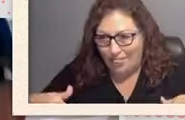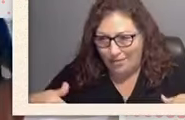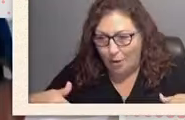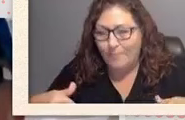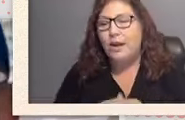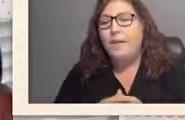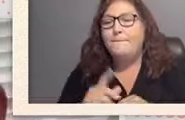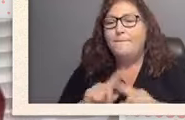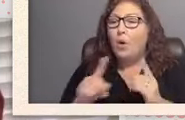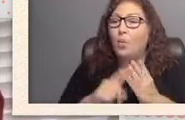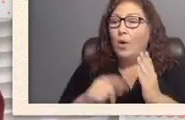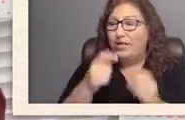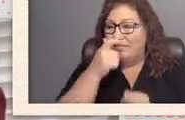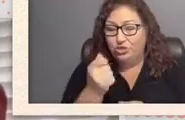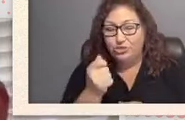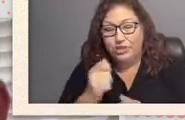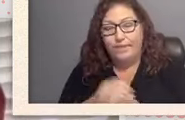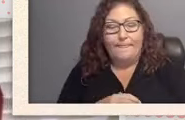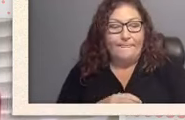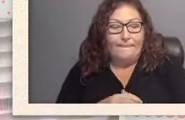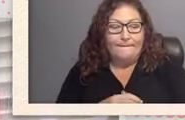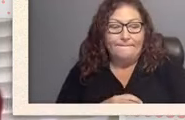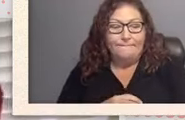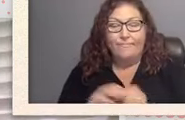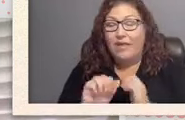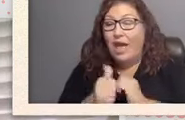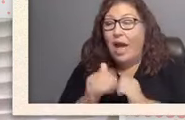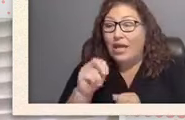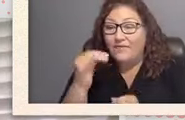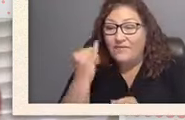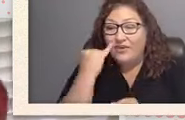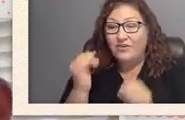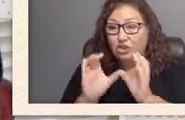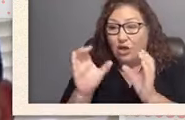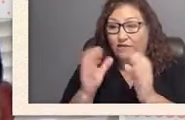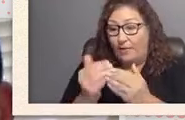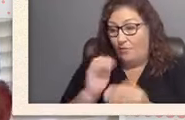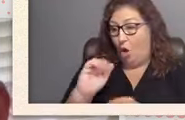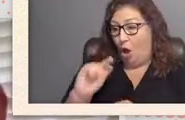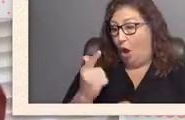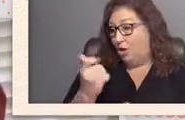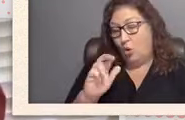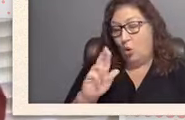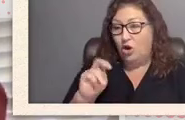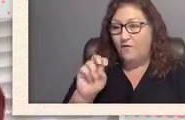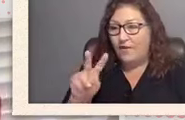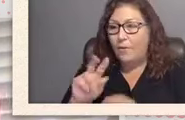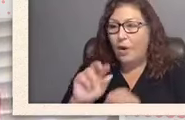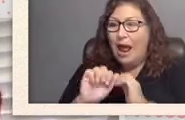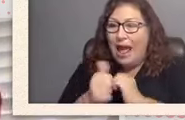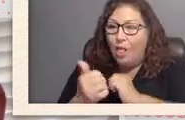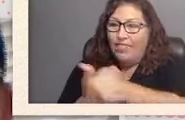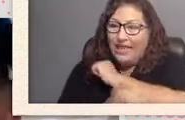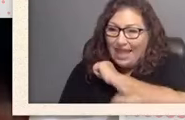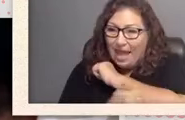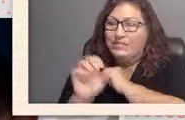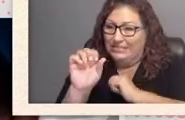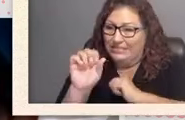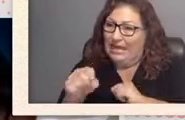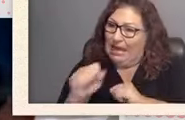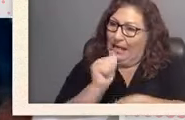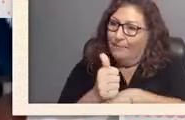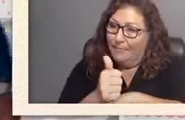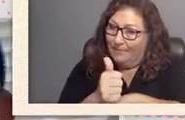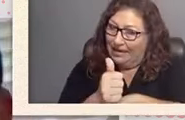what's interesting is how, even if it's certified before August or November, how the counties could feasibly implement it.